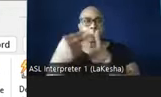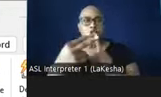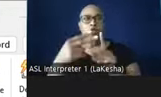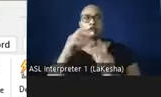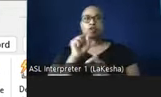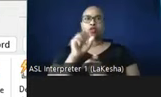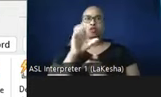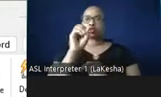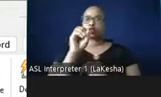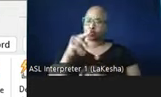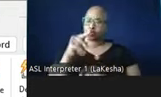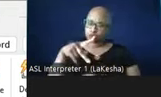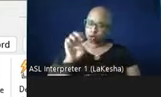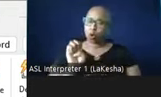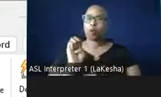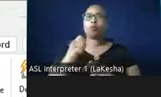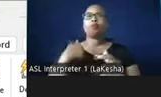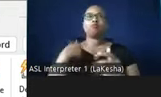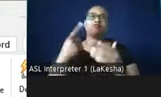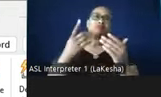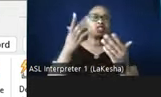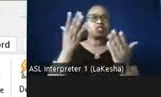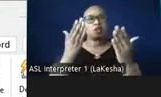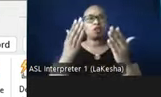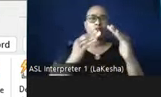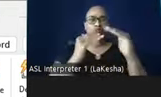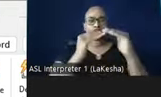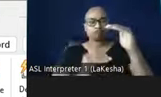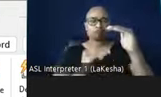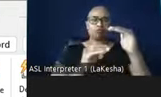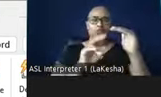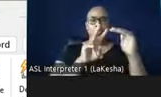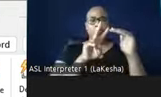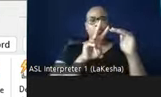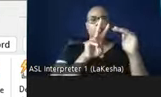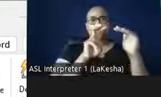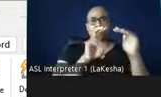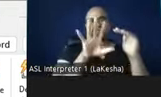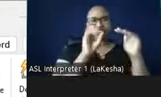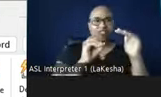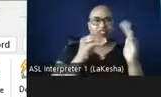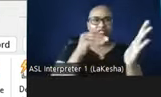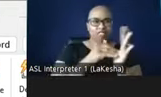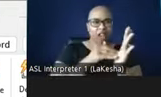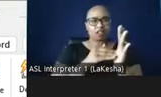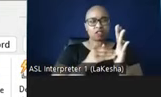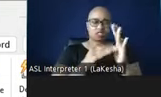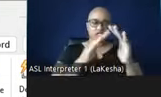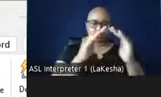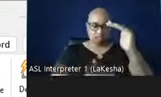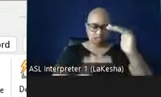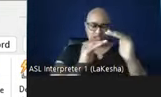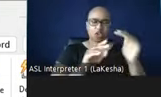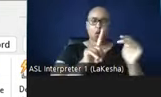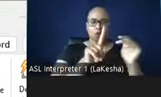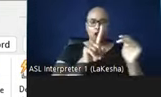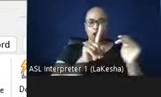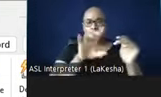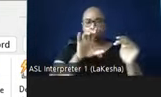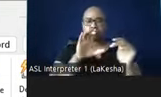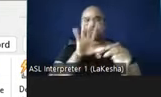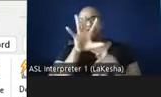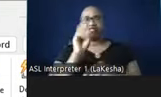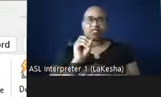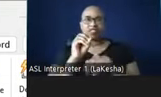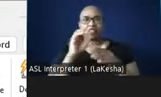of $250,000. Kind of the sweet spot is $125,000 to $175,000, because that allows a team to come into